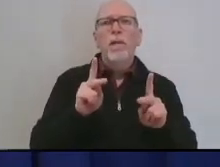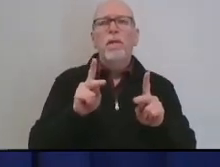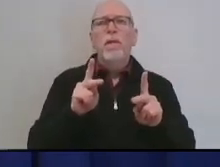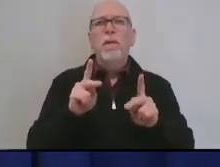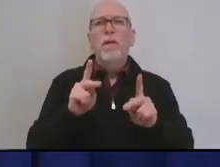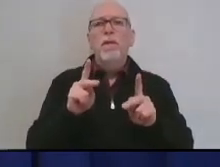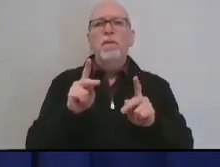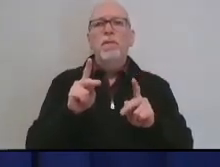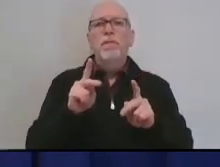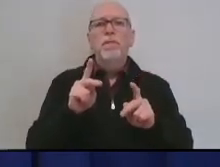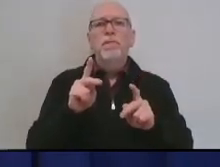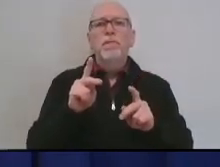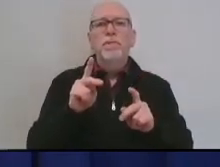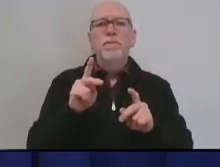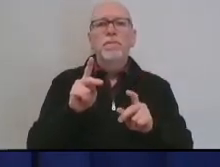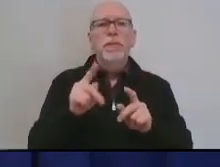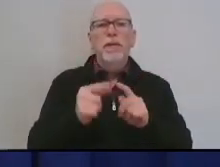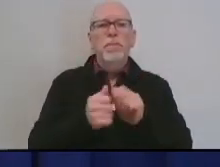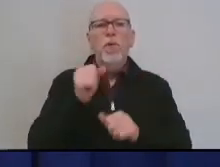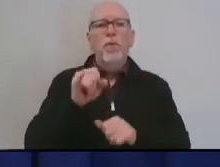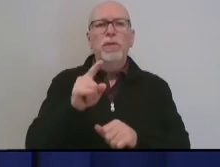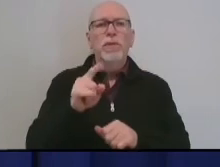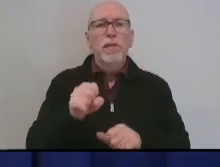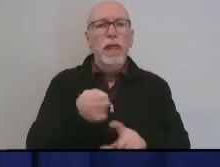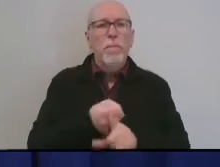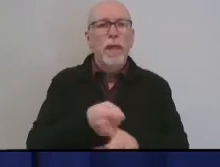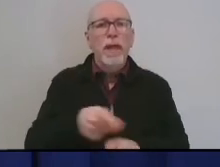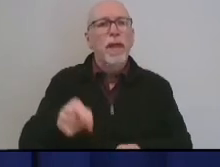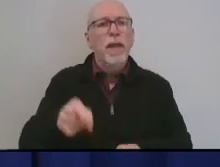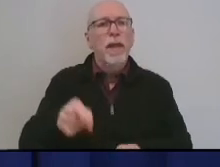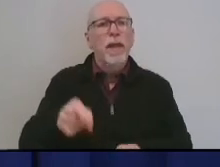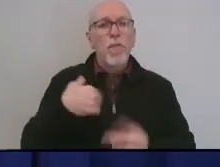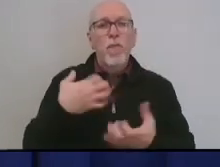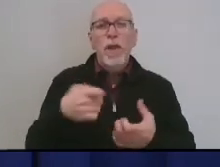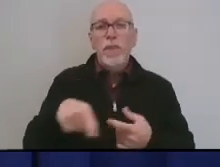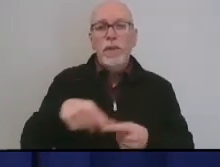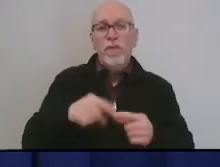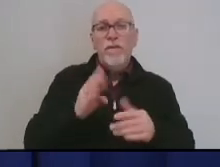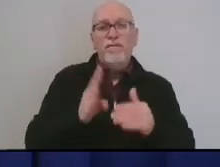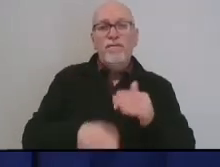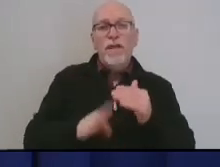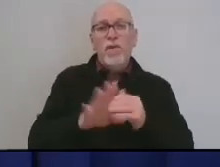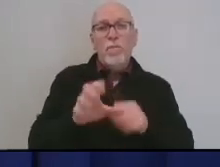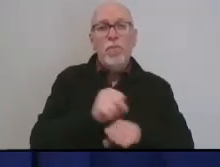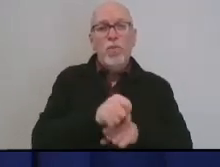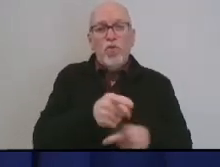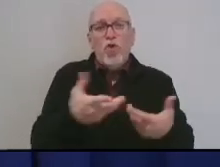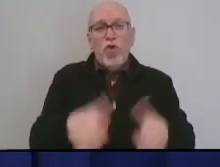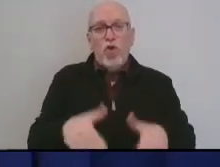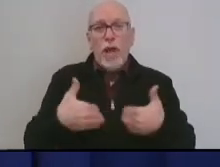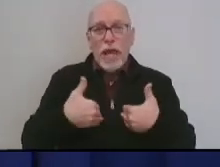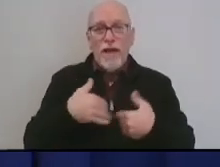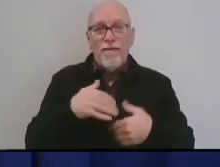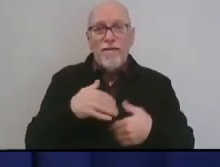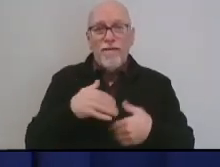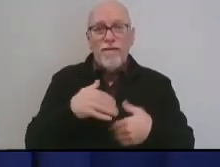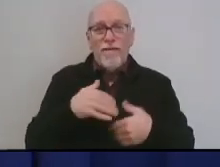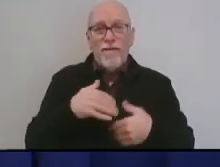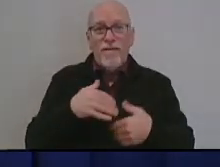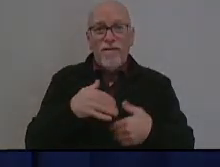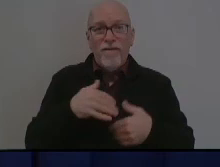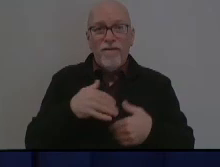at most of the sites, because what we wanted them to do was to finish out the appointments that they already had scheduled so that Hoosiers would not be disappointed.